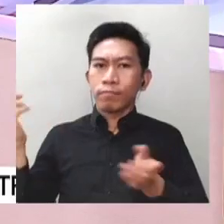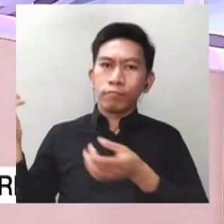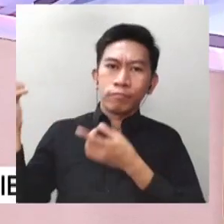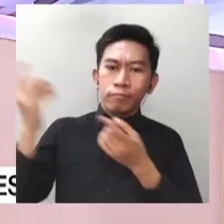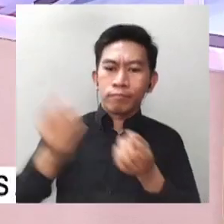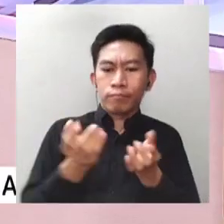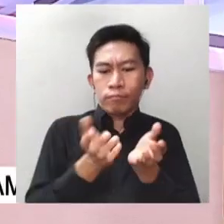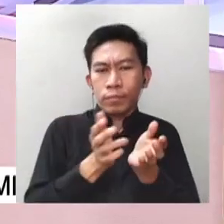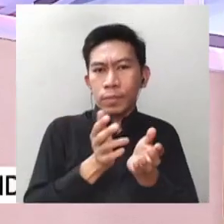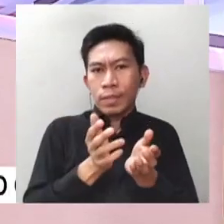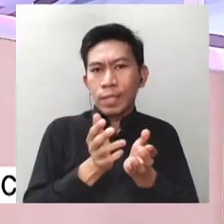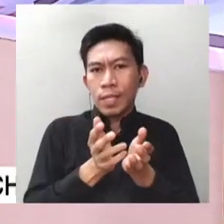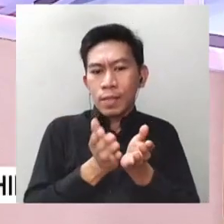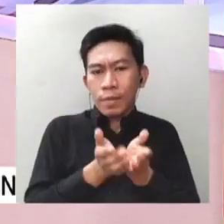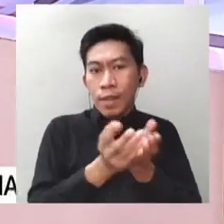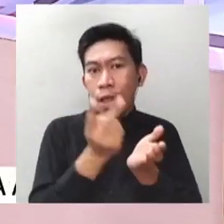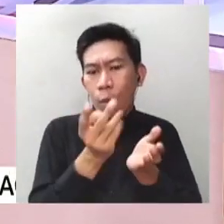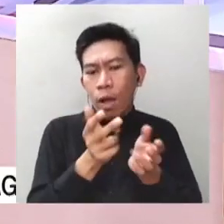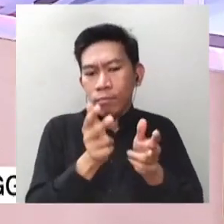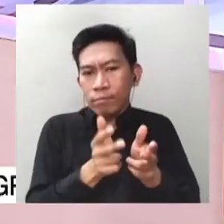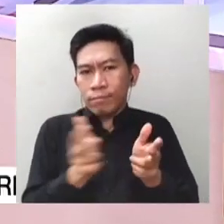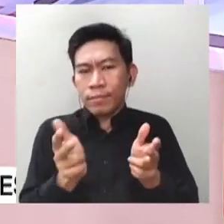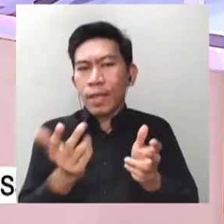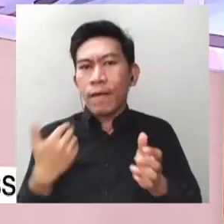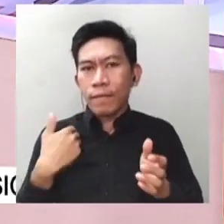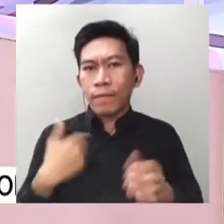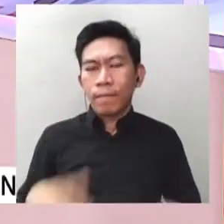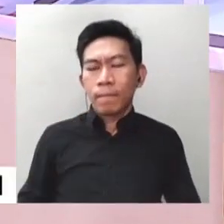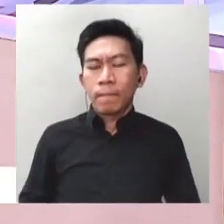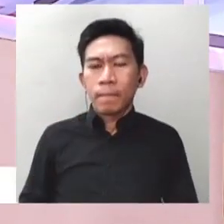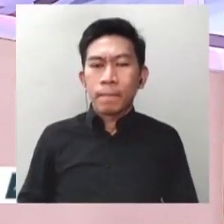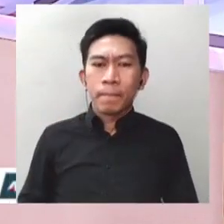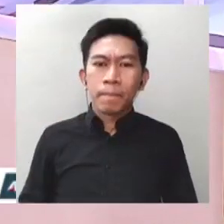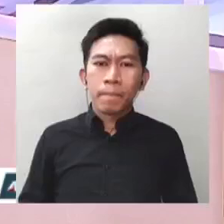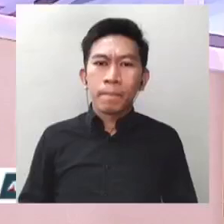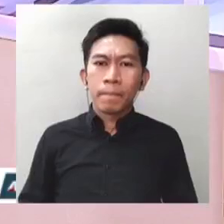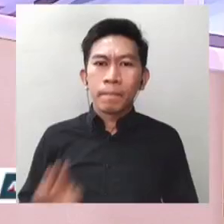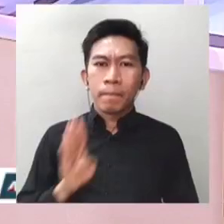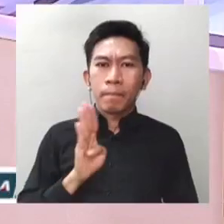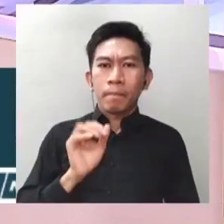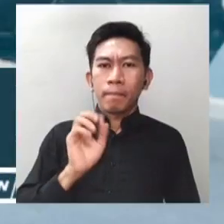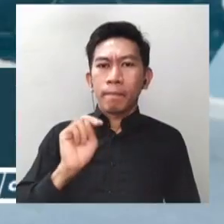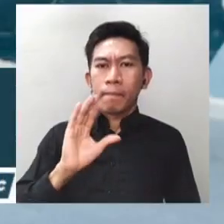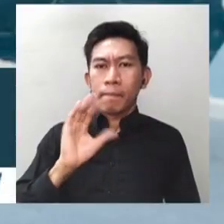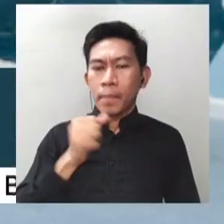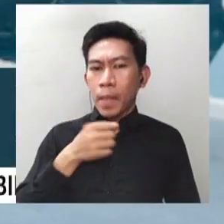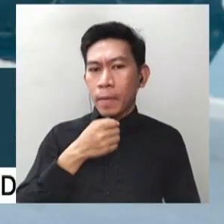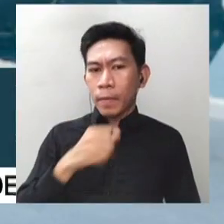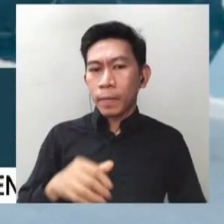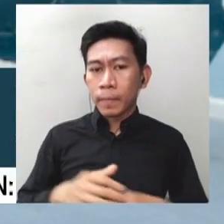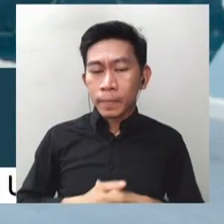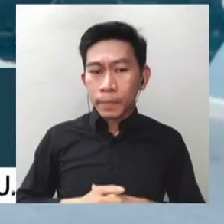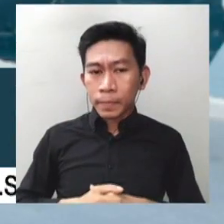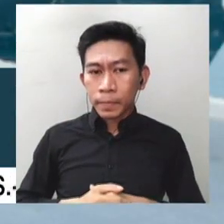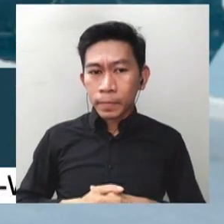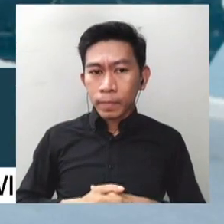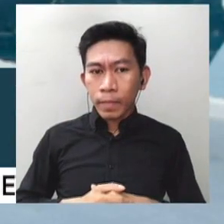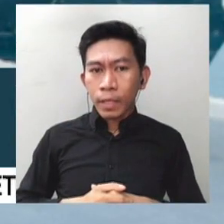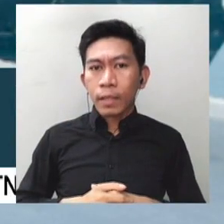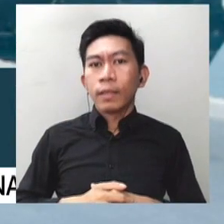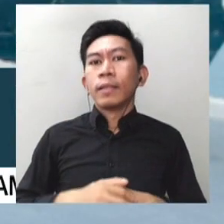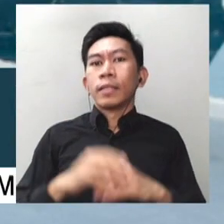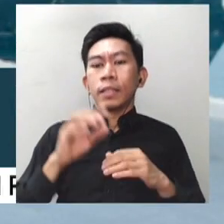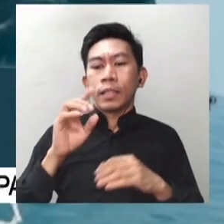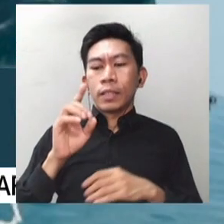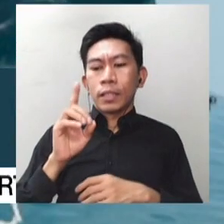joins us with more details. Bianca, what more can you tell us? Hi, Carmina. Defense Secretary Gilberto Chidoro